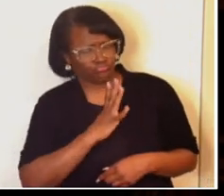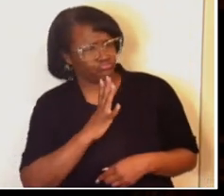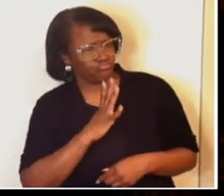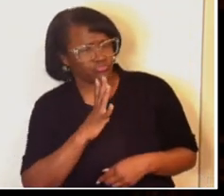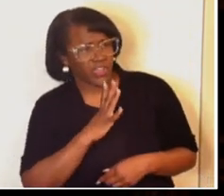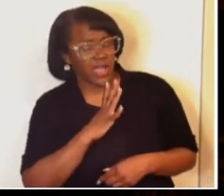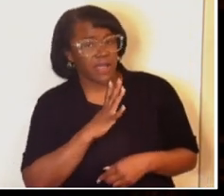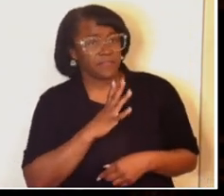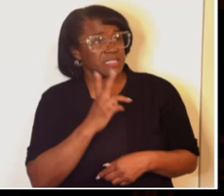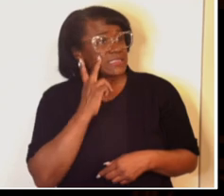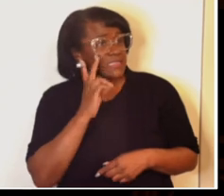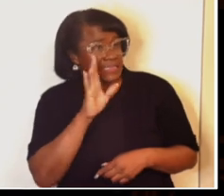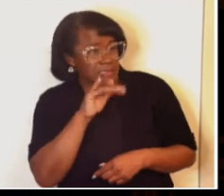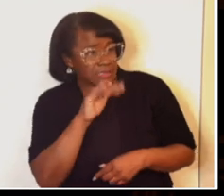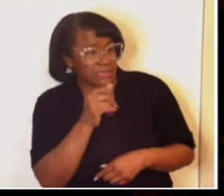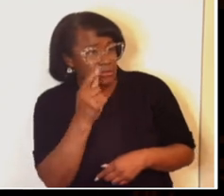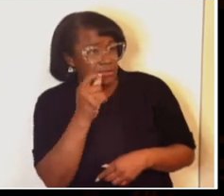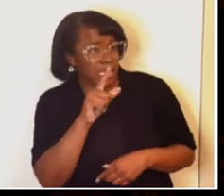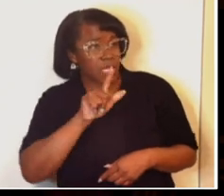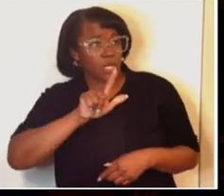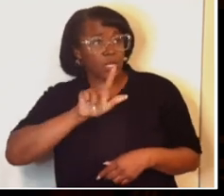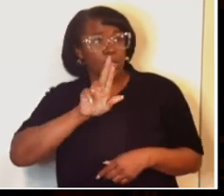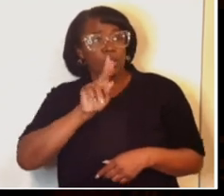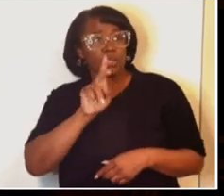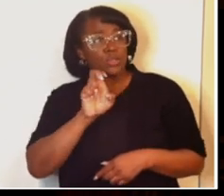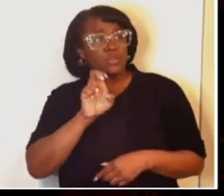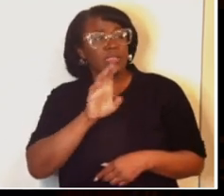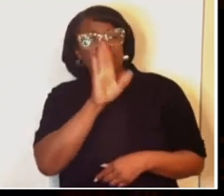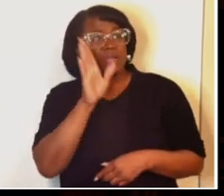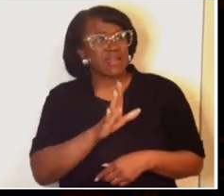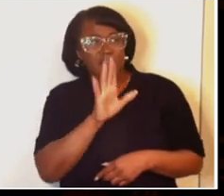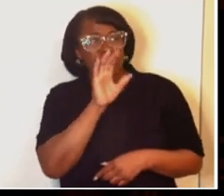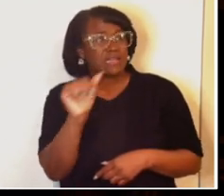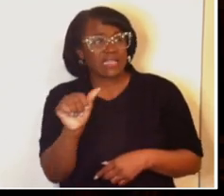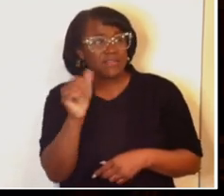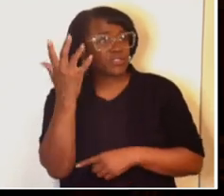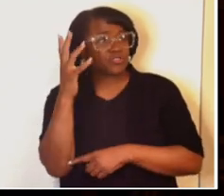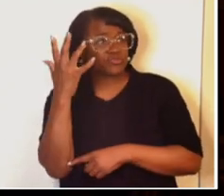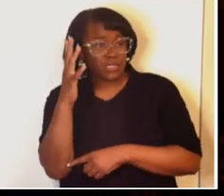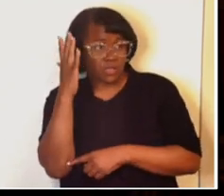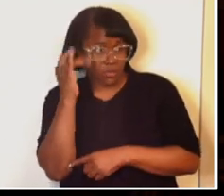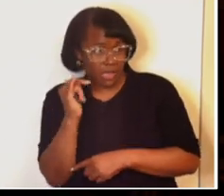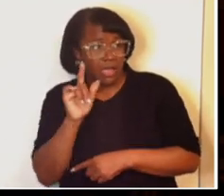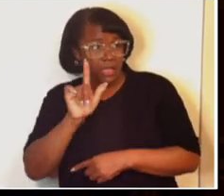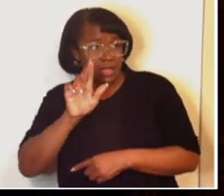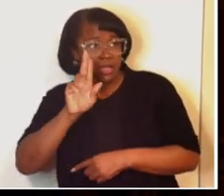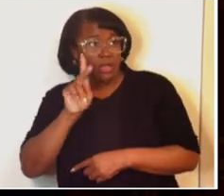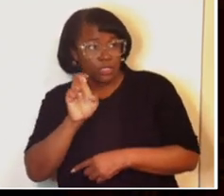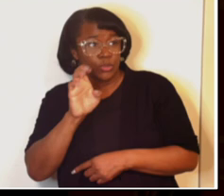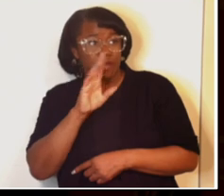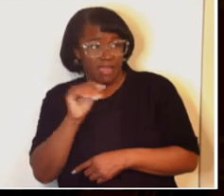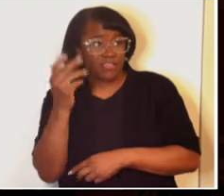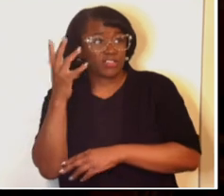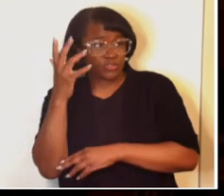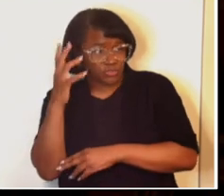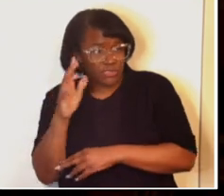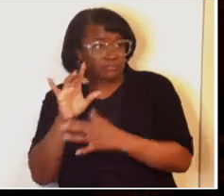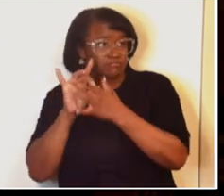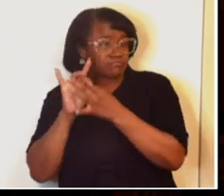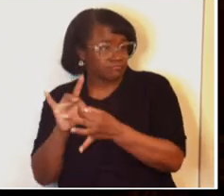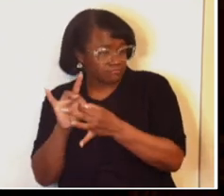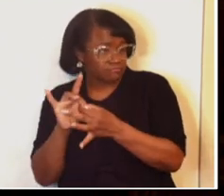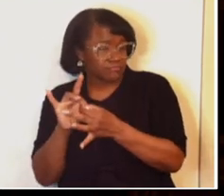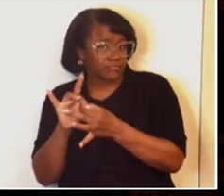"See, Luke ain't never leaving that tree, 'cause Luke and that tree is one." Thank